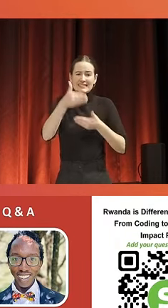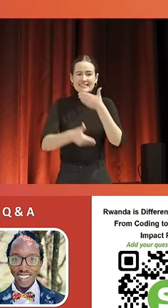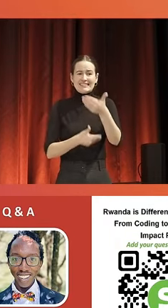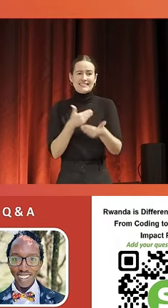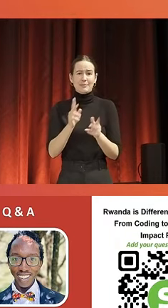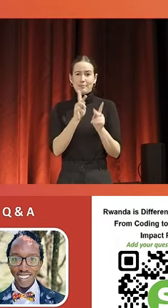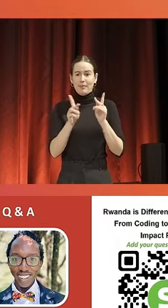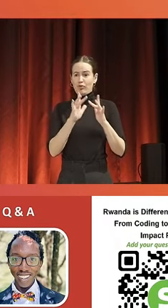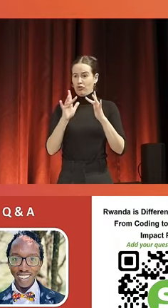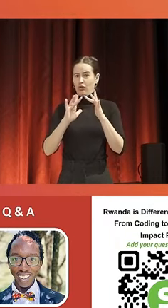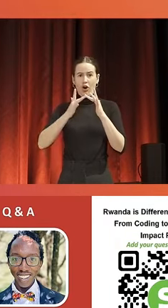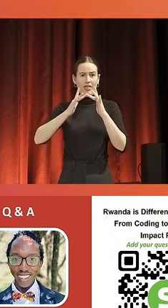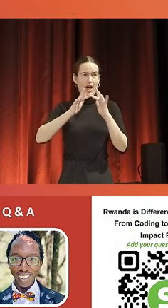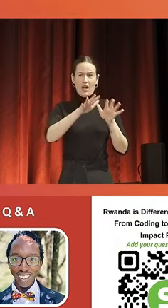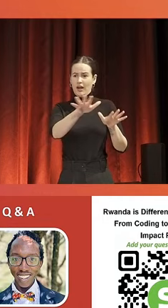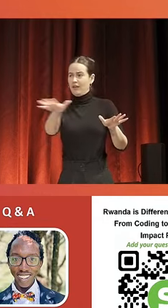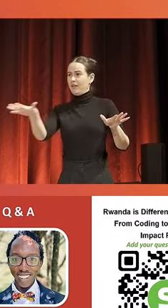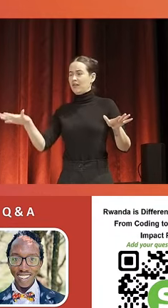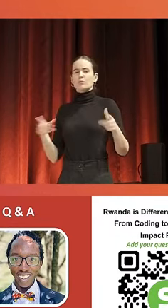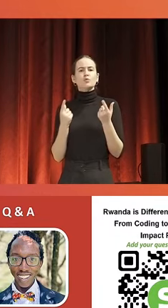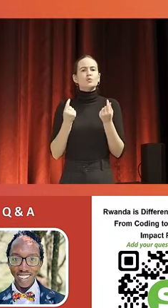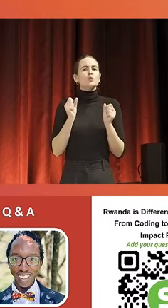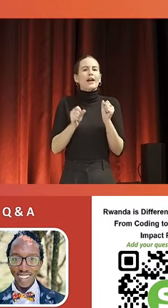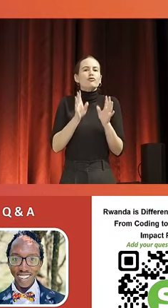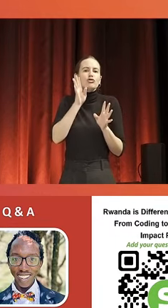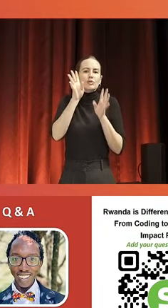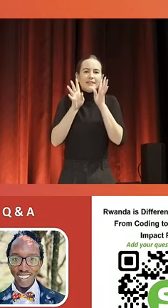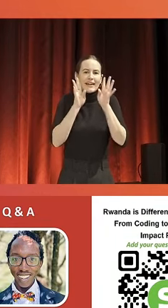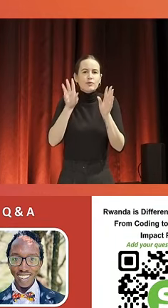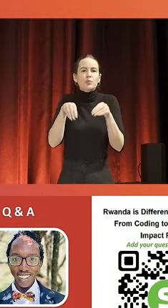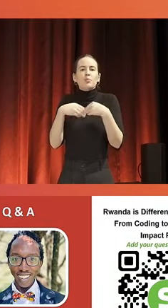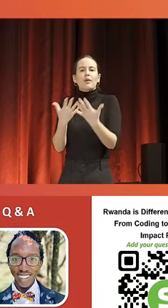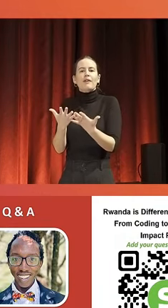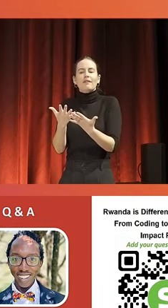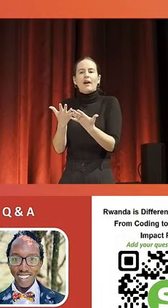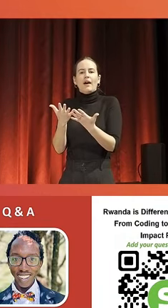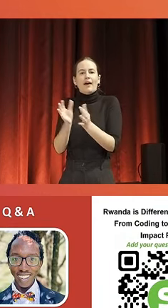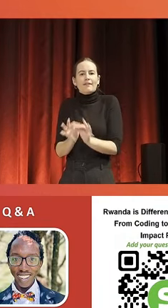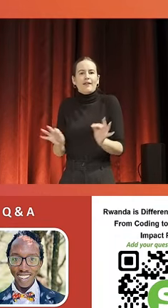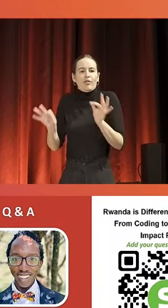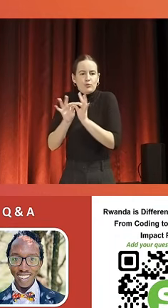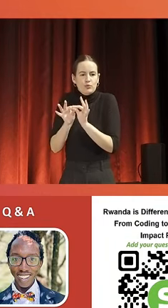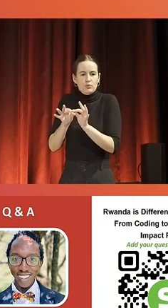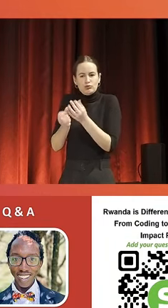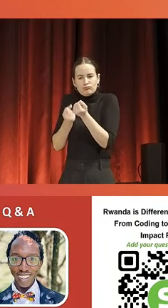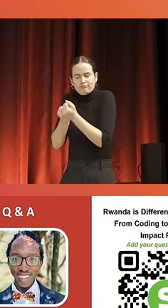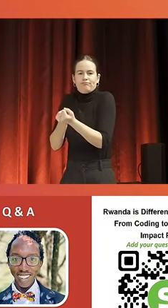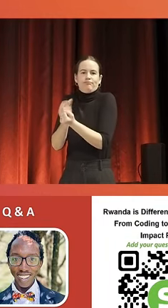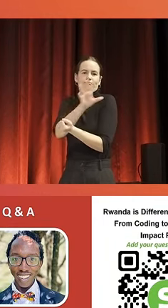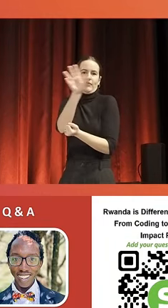online. So what is it that we can create that brings value to the continent?